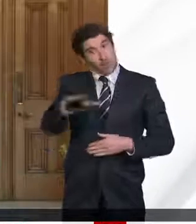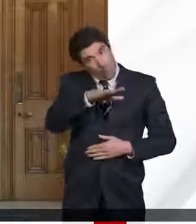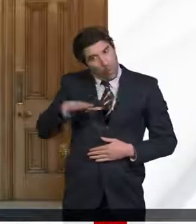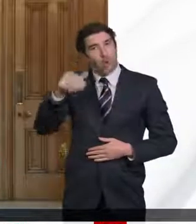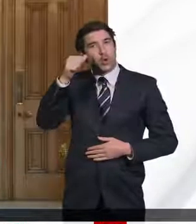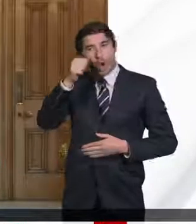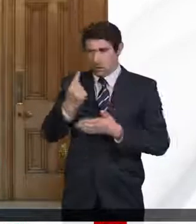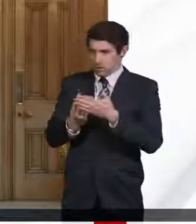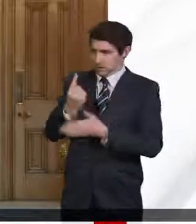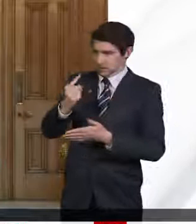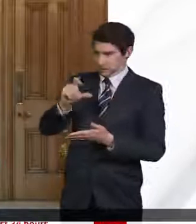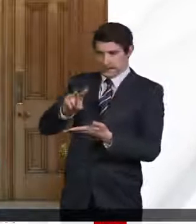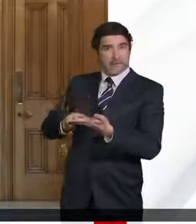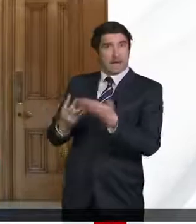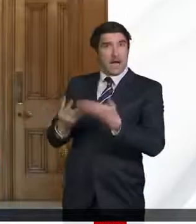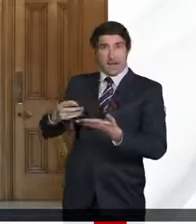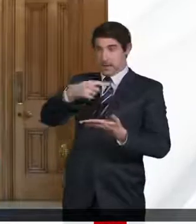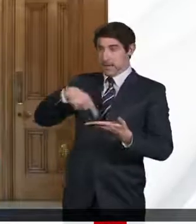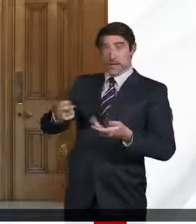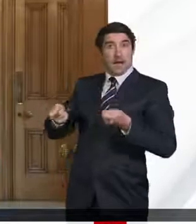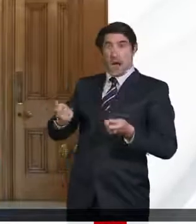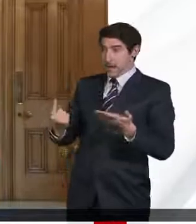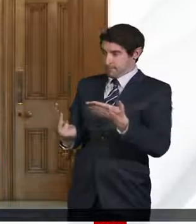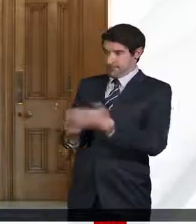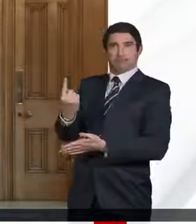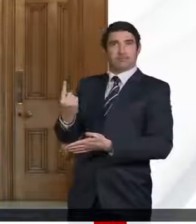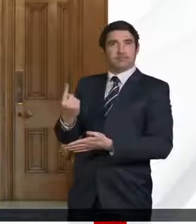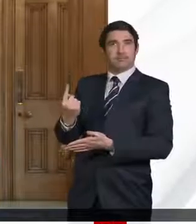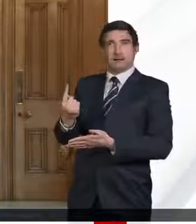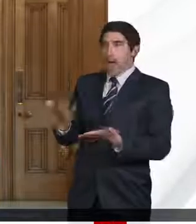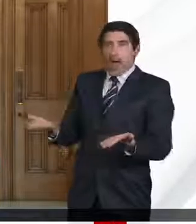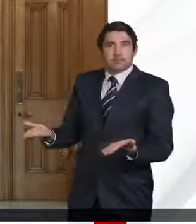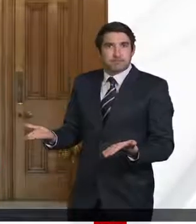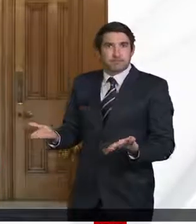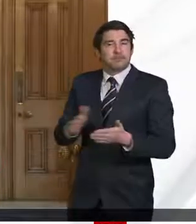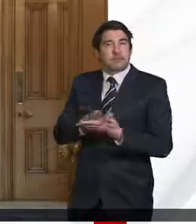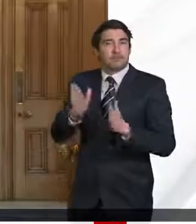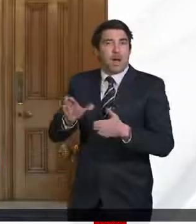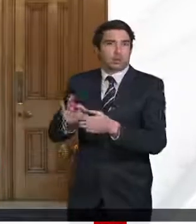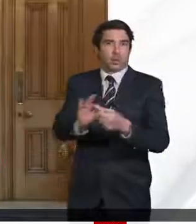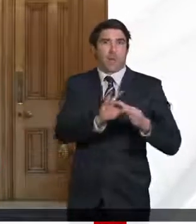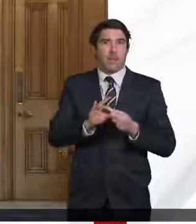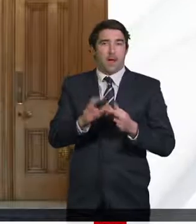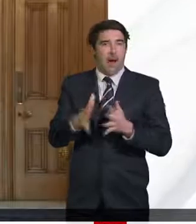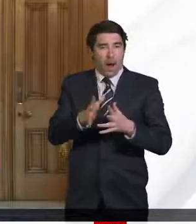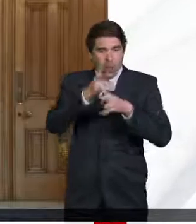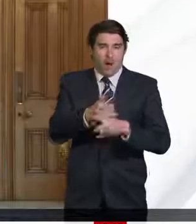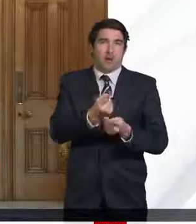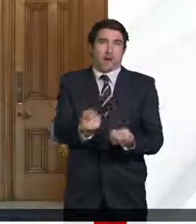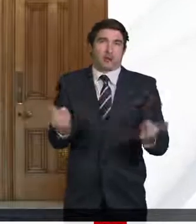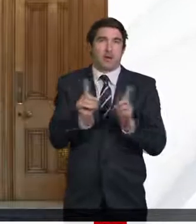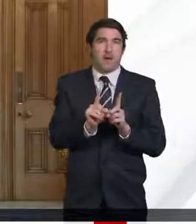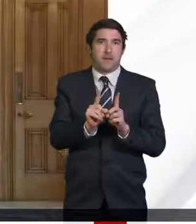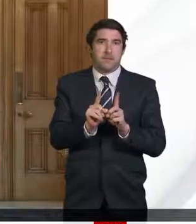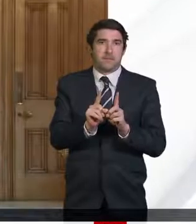delivering food and prescription drugs to up to 1.5 million of the most vulnerable who are self-isolating for 3